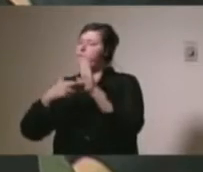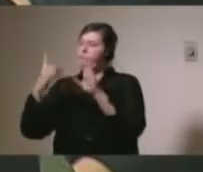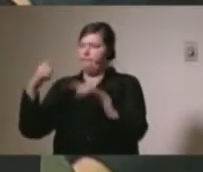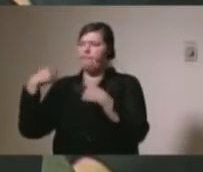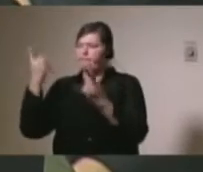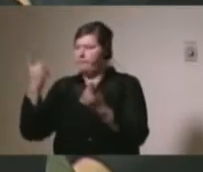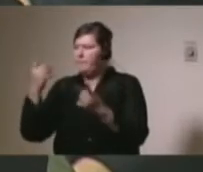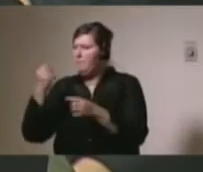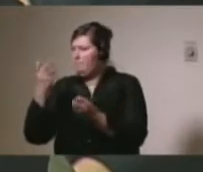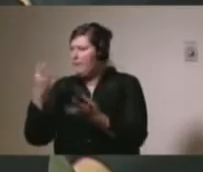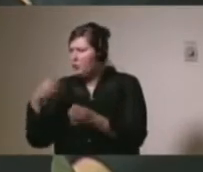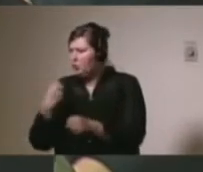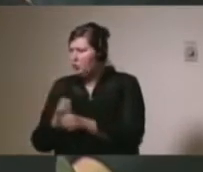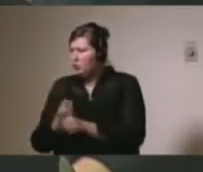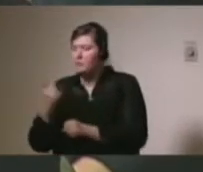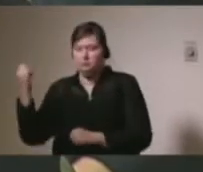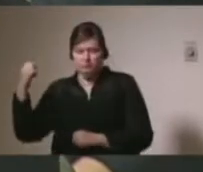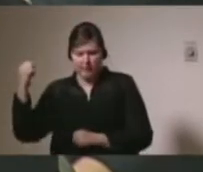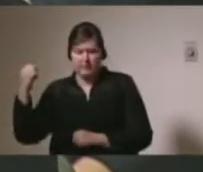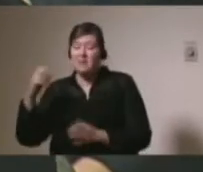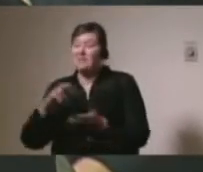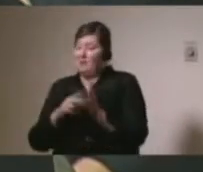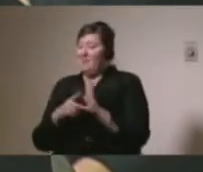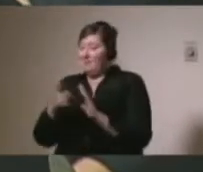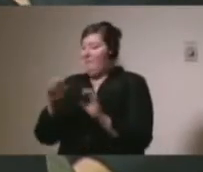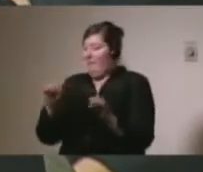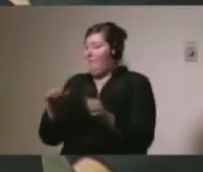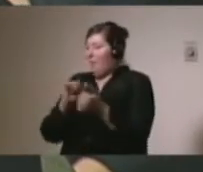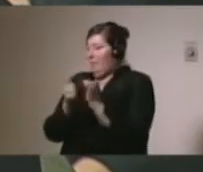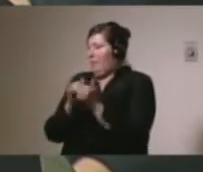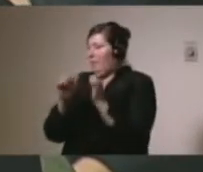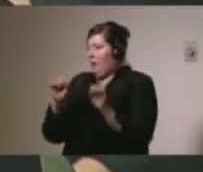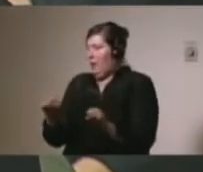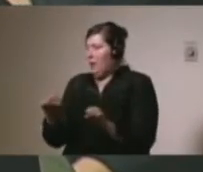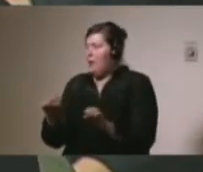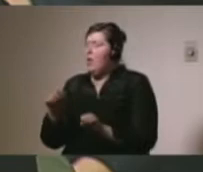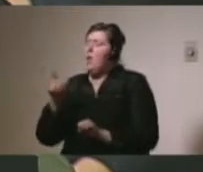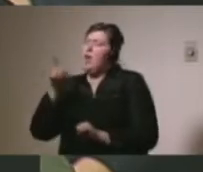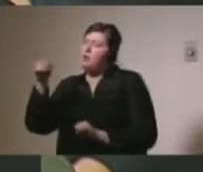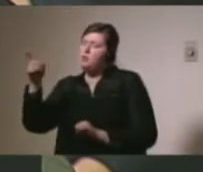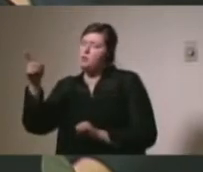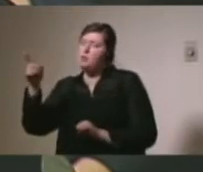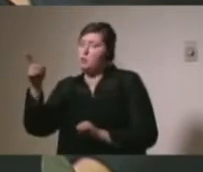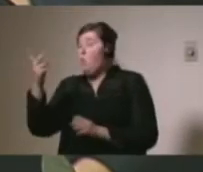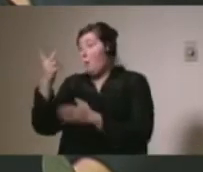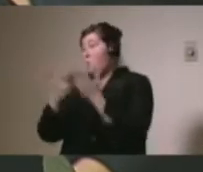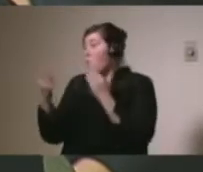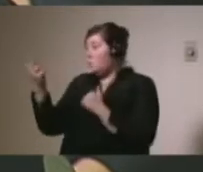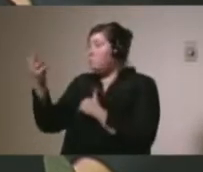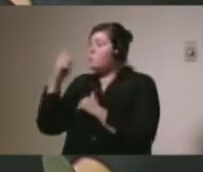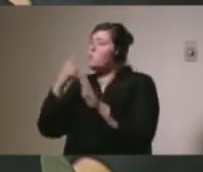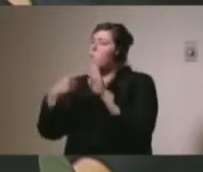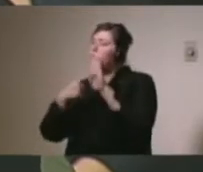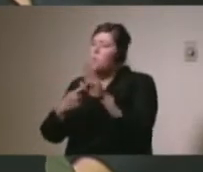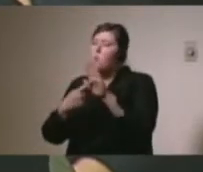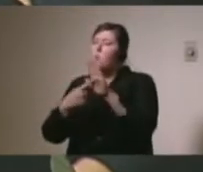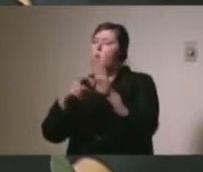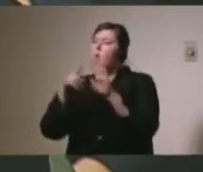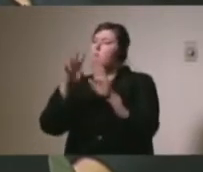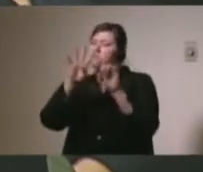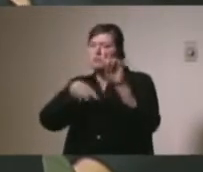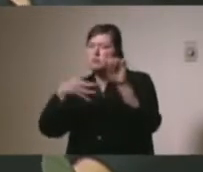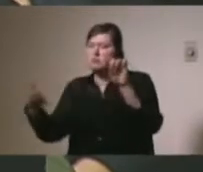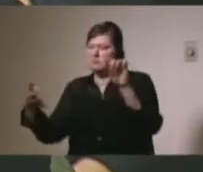And both of you showed slides with the decline of mail. Right. And I know, Luca, Italy has not